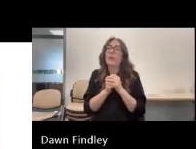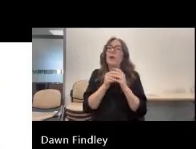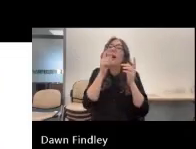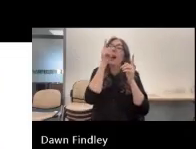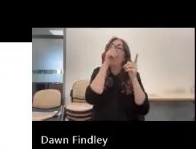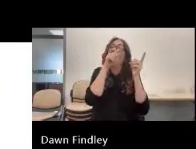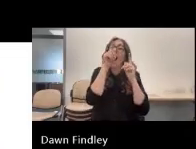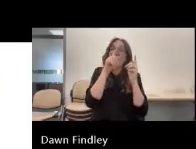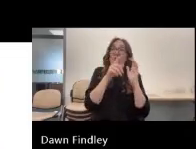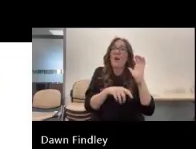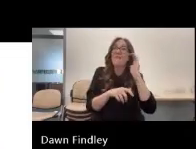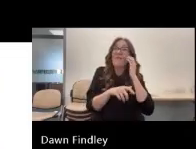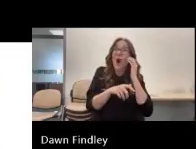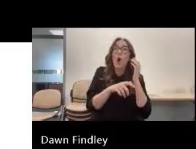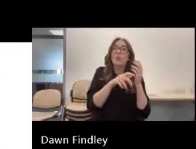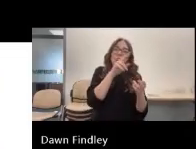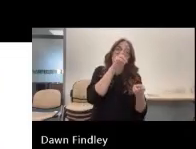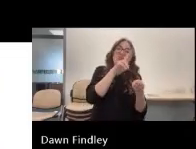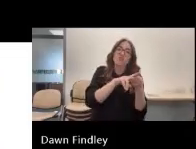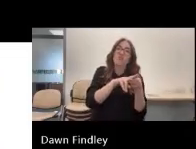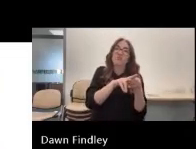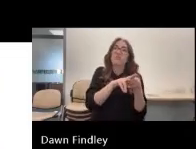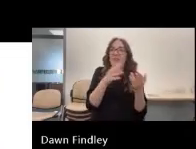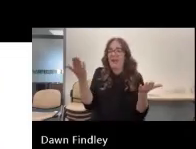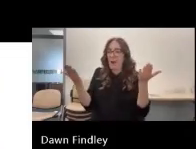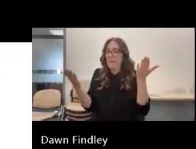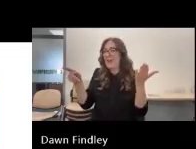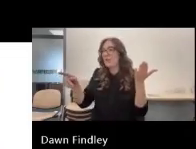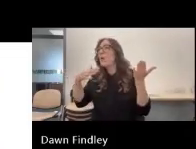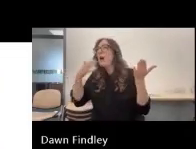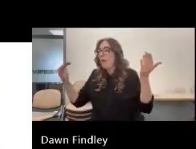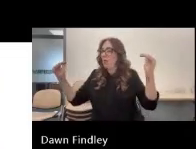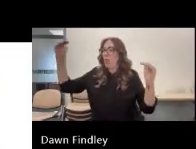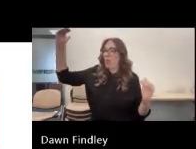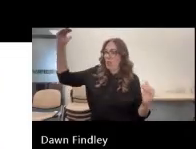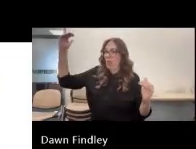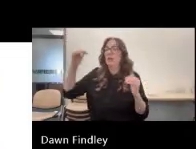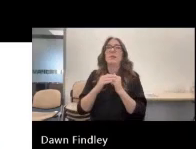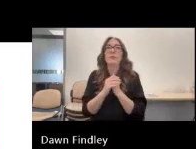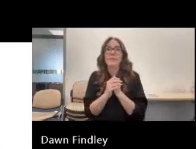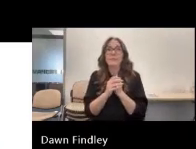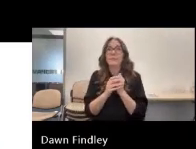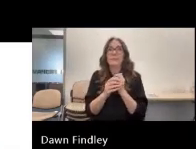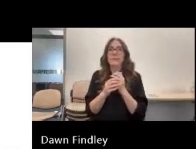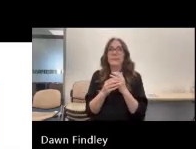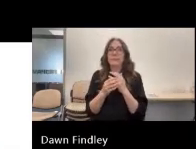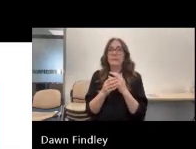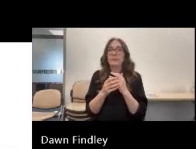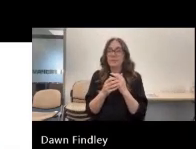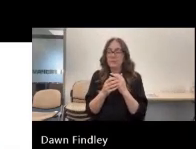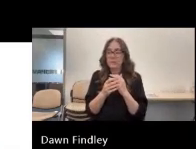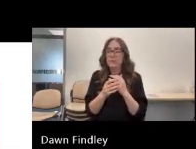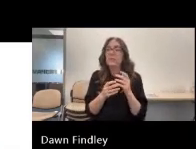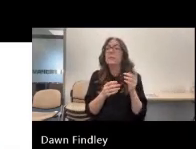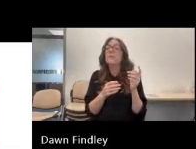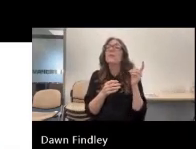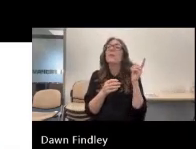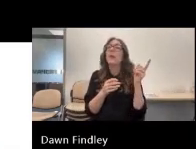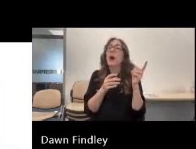cheaper than you can an Apple. And I tend to find that people will be brand